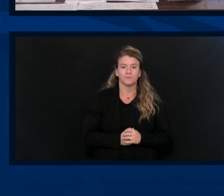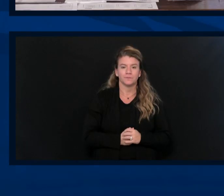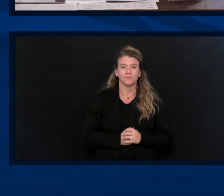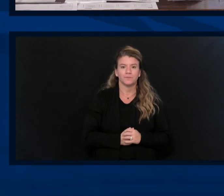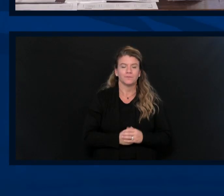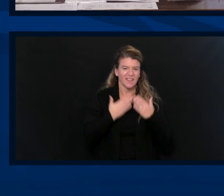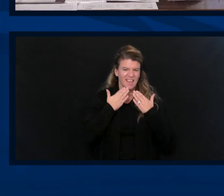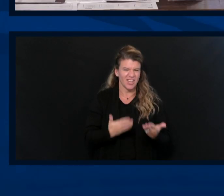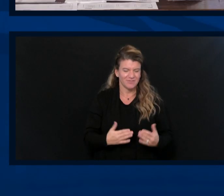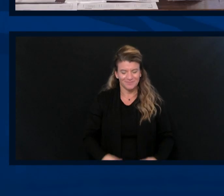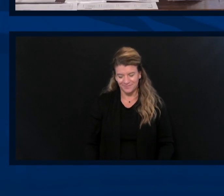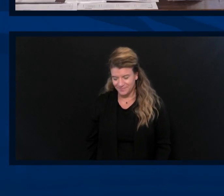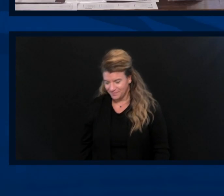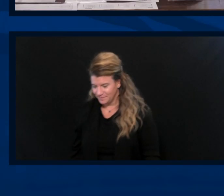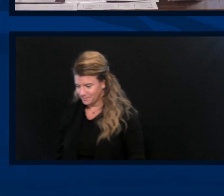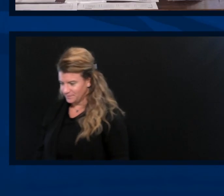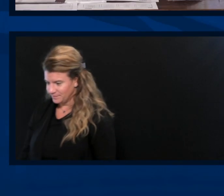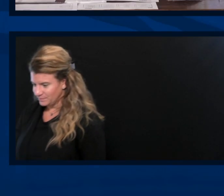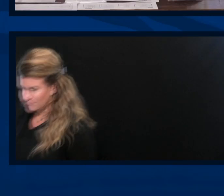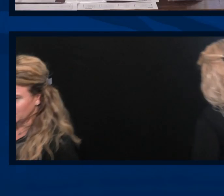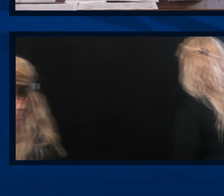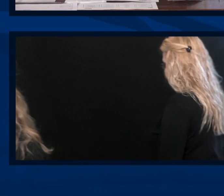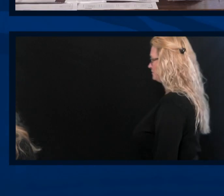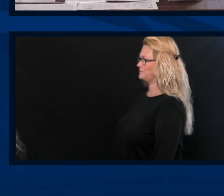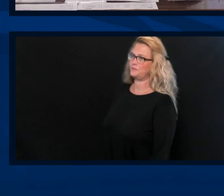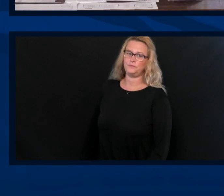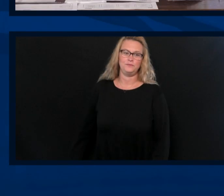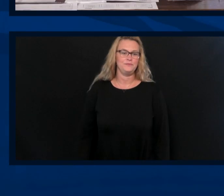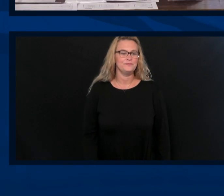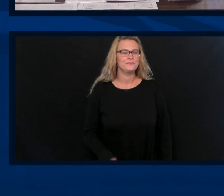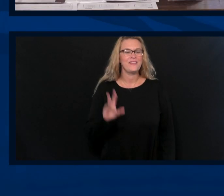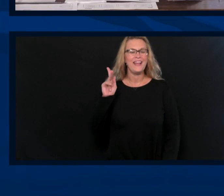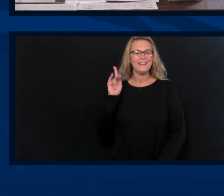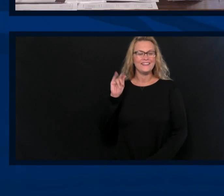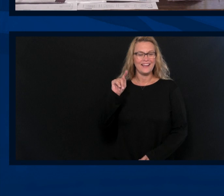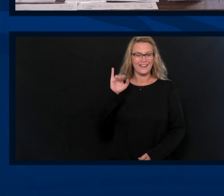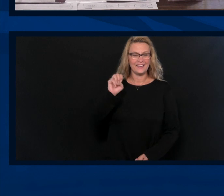All right, thank you, Mark. Next, we'll go to Katie Coyne with the Charleston Gazette-Mail.